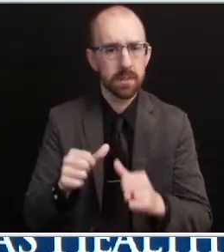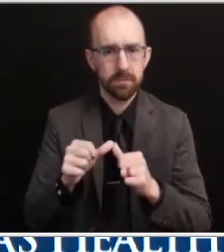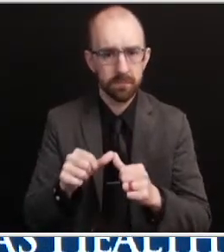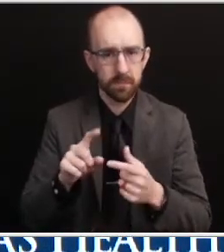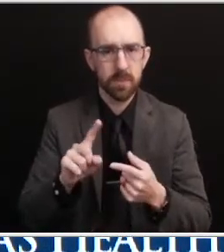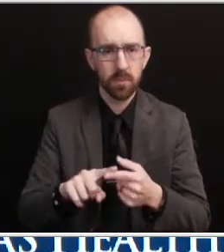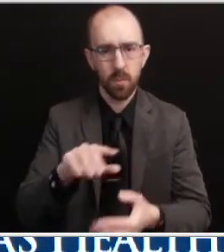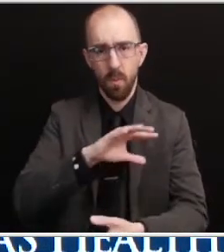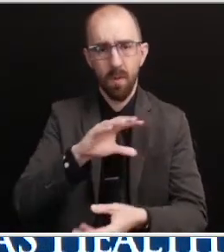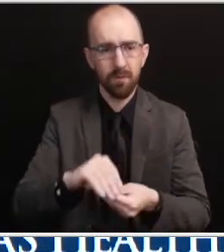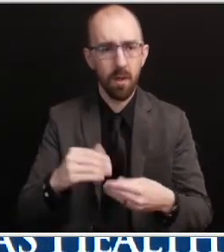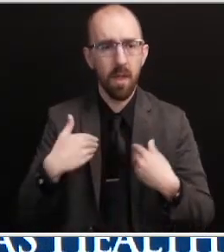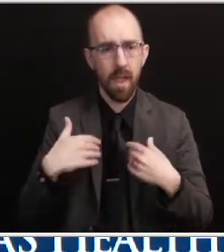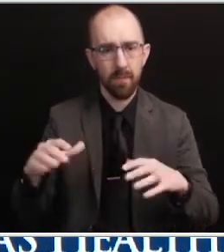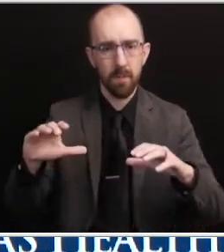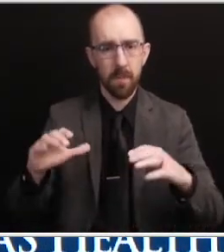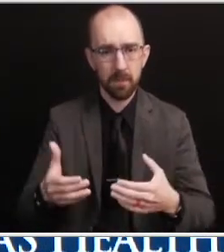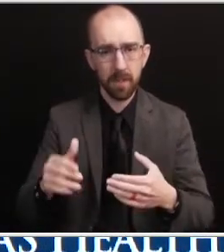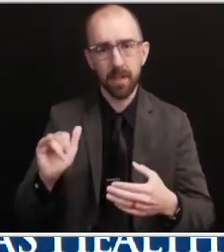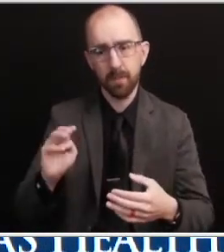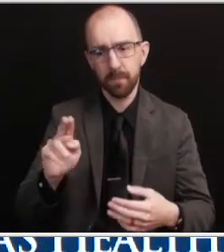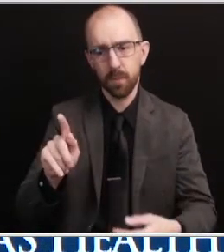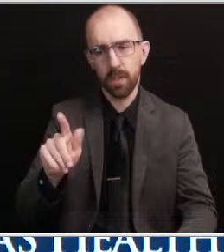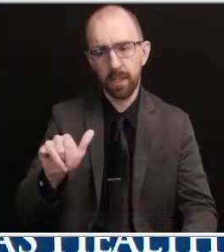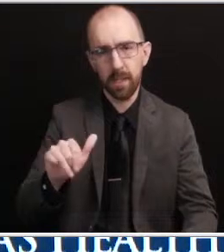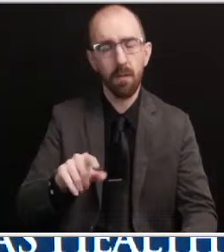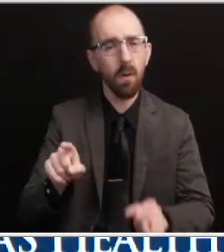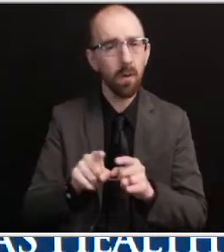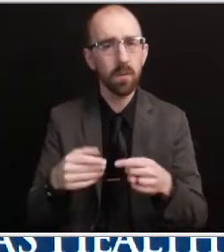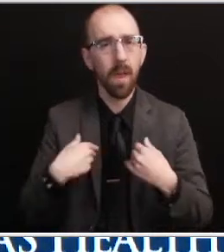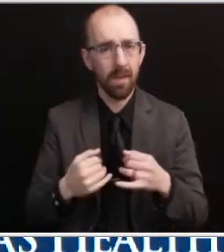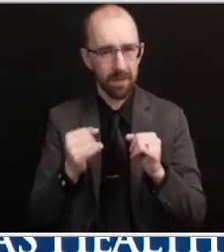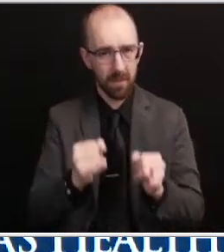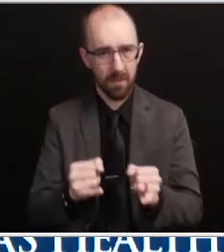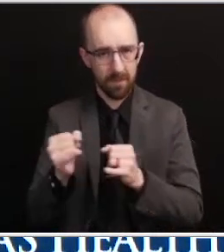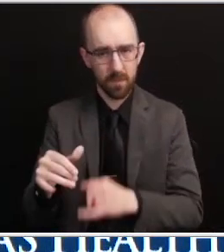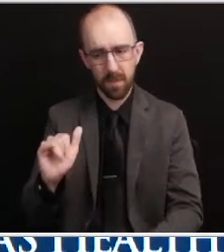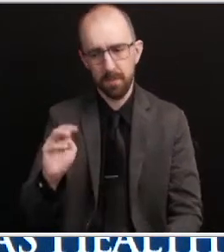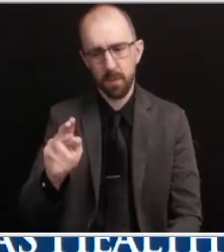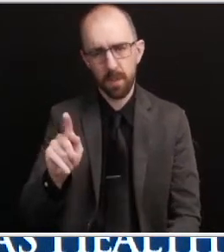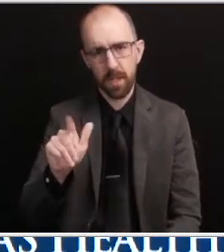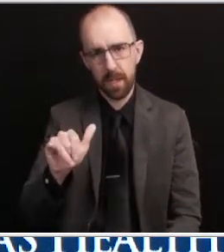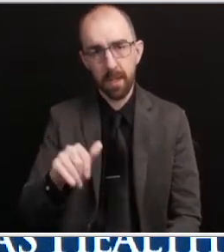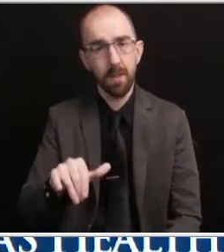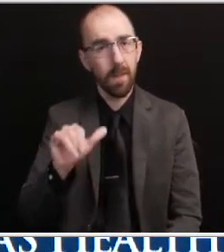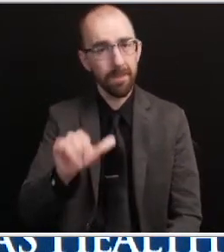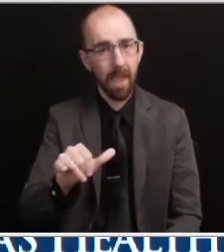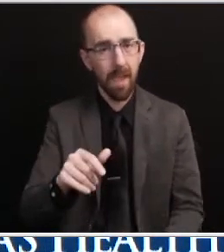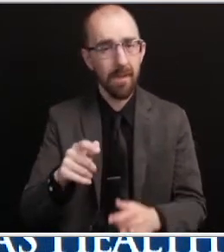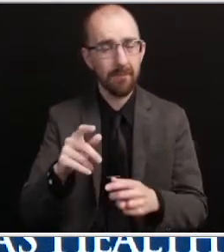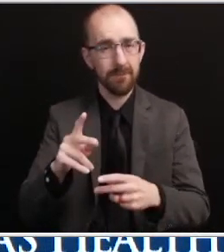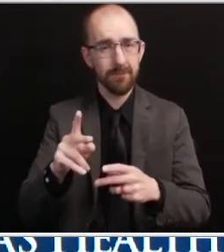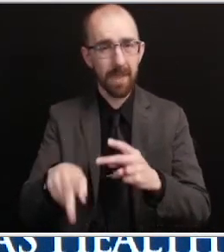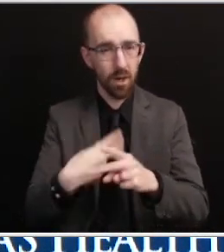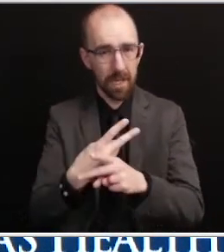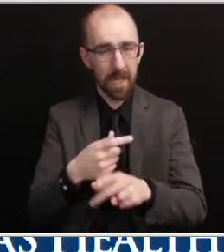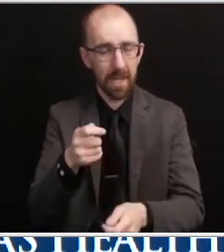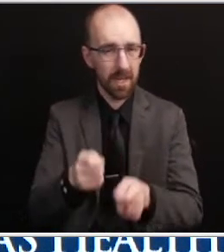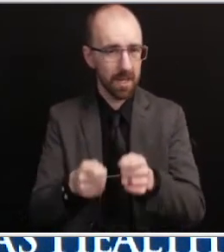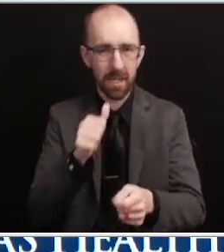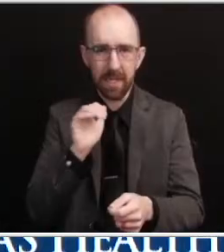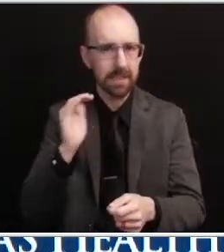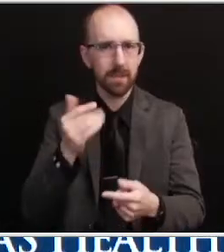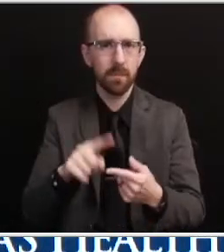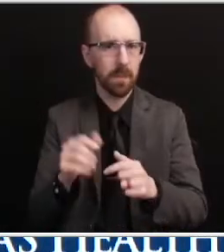have population immunity. We also have individual immunity. And right now, that variant does not seem to be causing